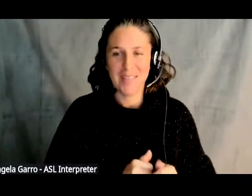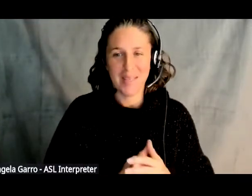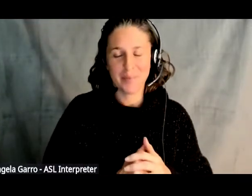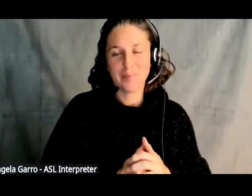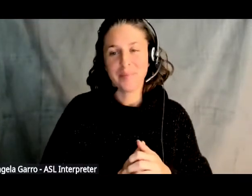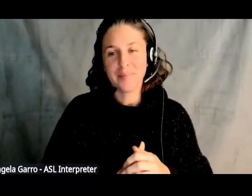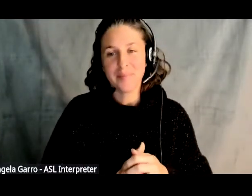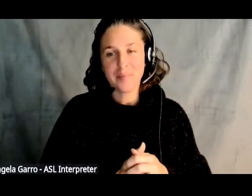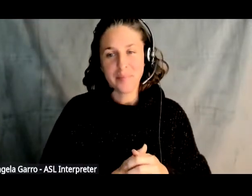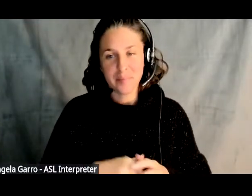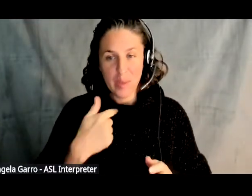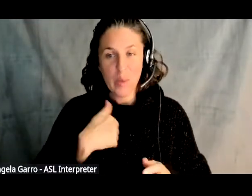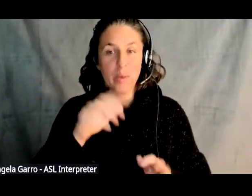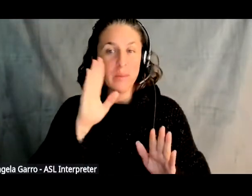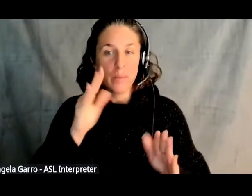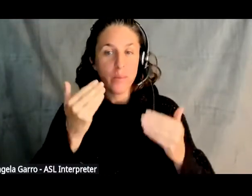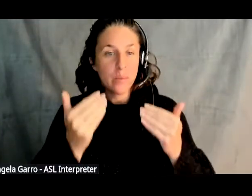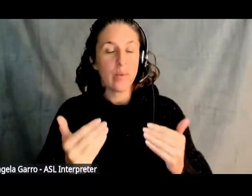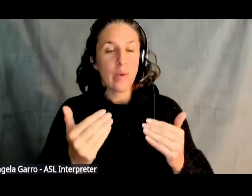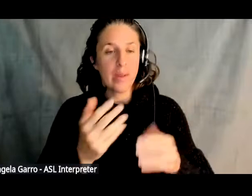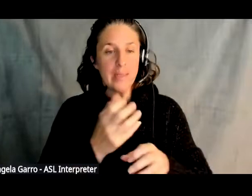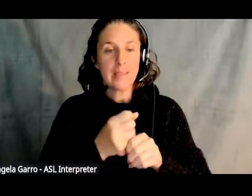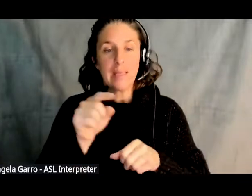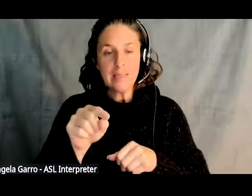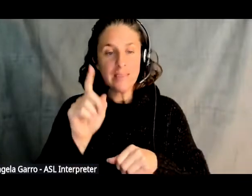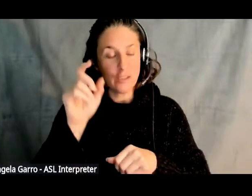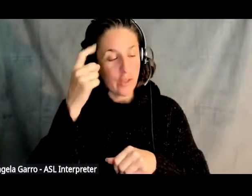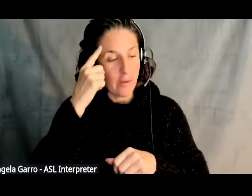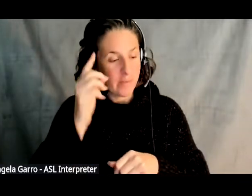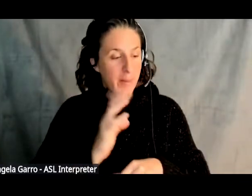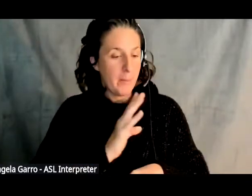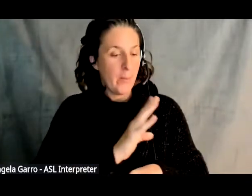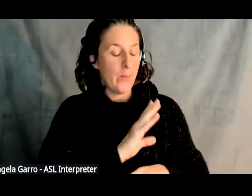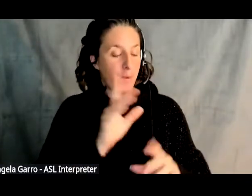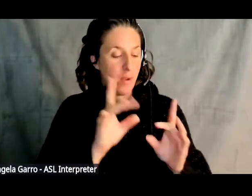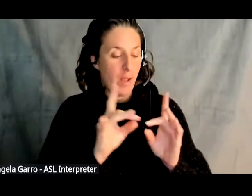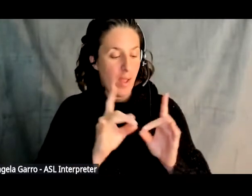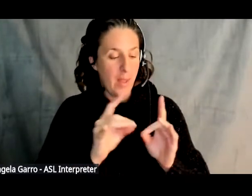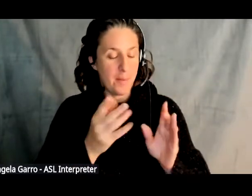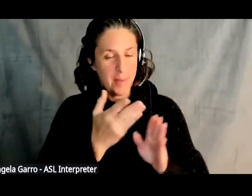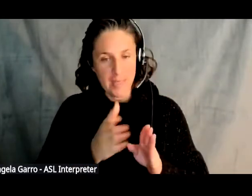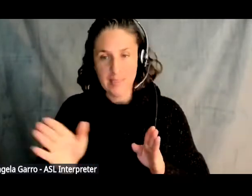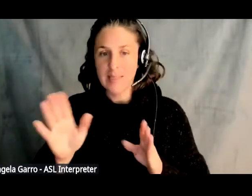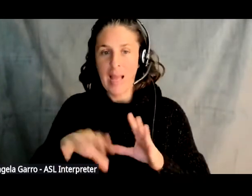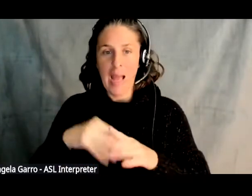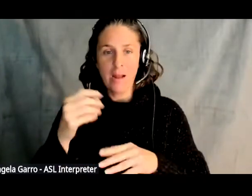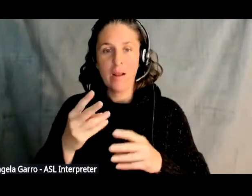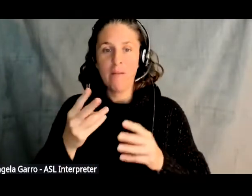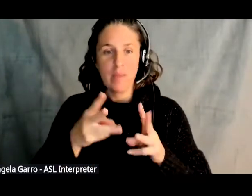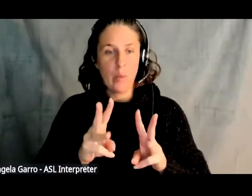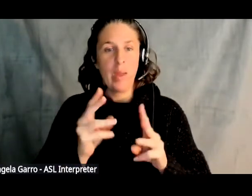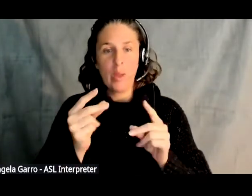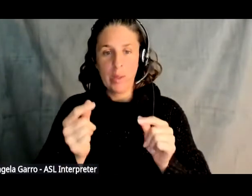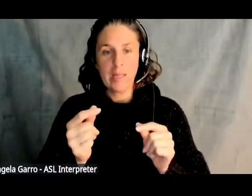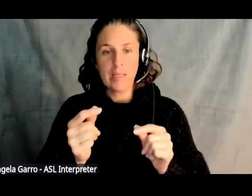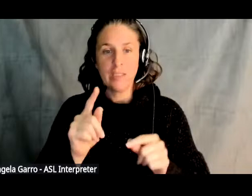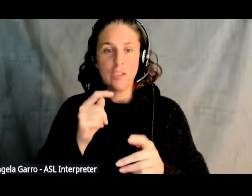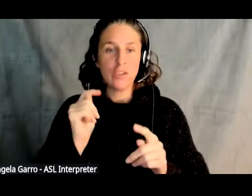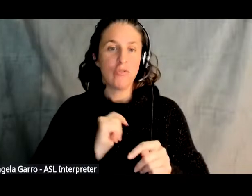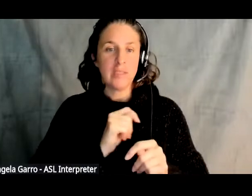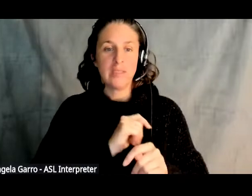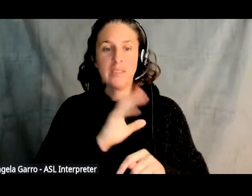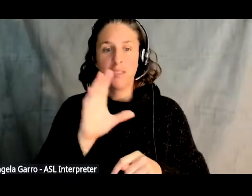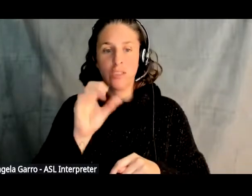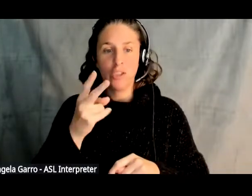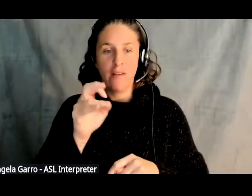We're gonna go ahead and get these governing board comments out of the way quickly. Trustee Chavez. He